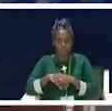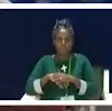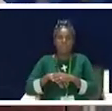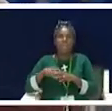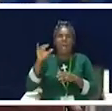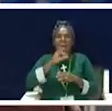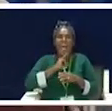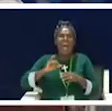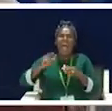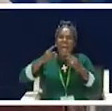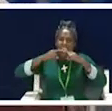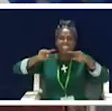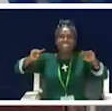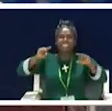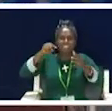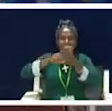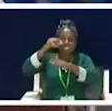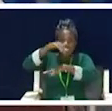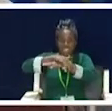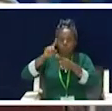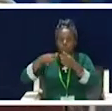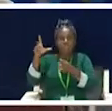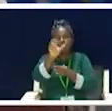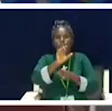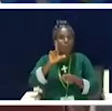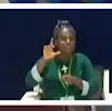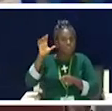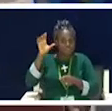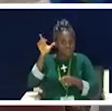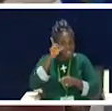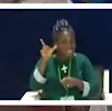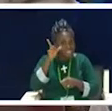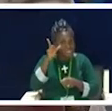I declare tonight to everyone under the sound of my voice,